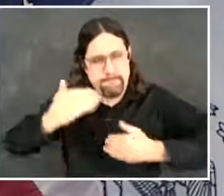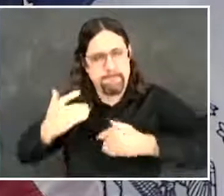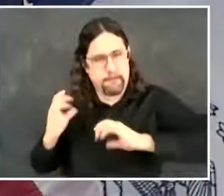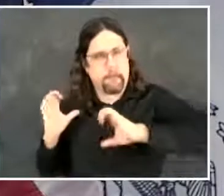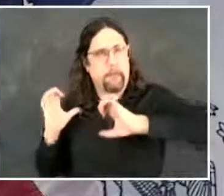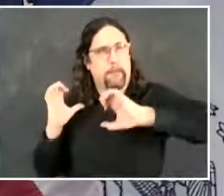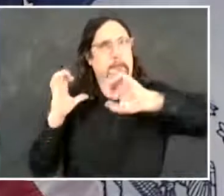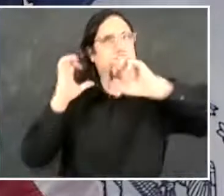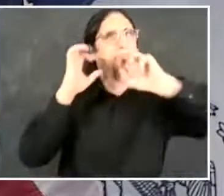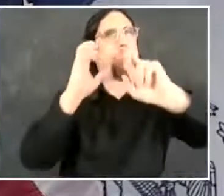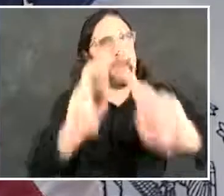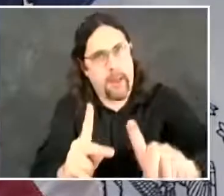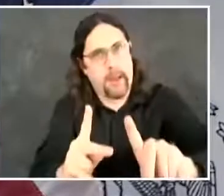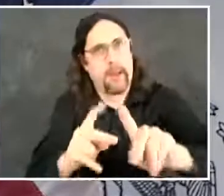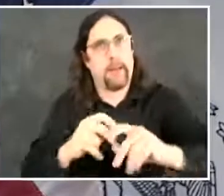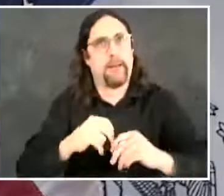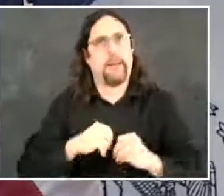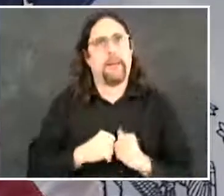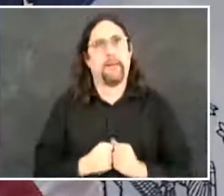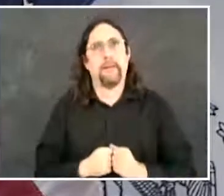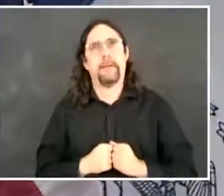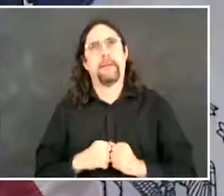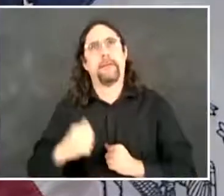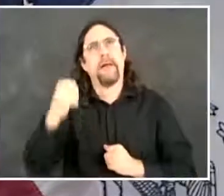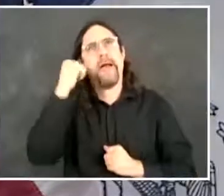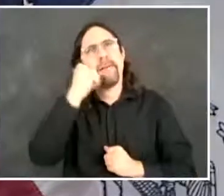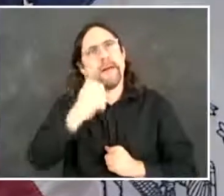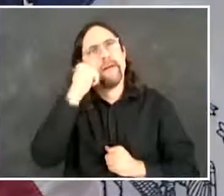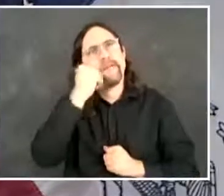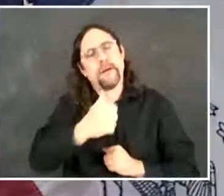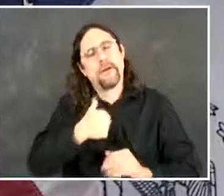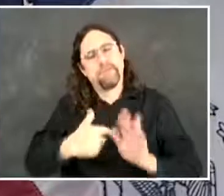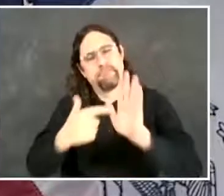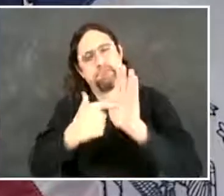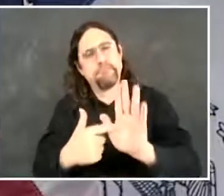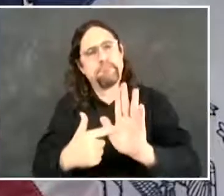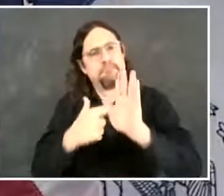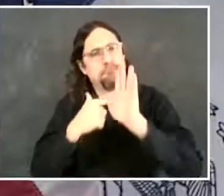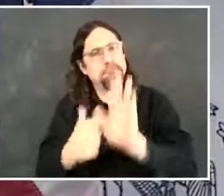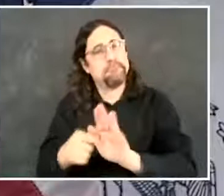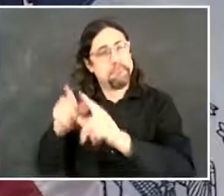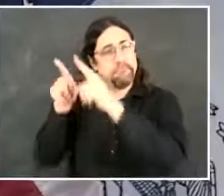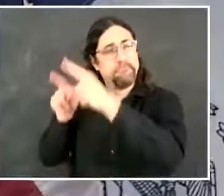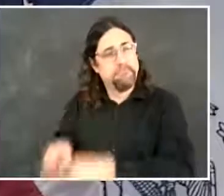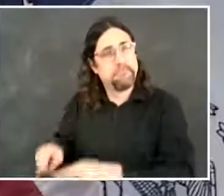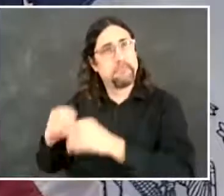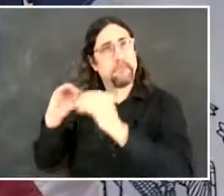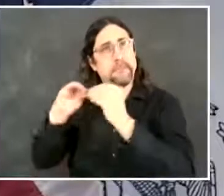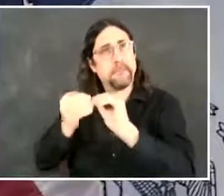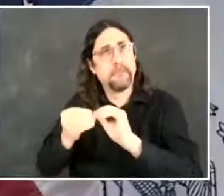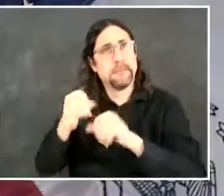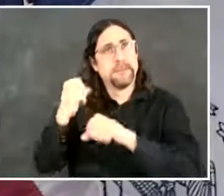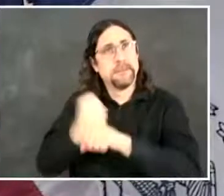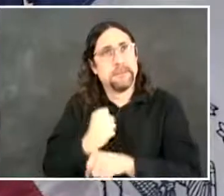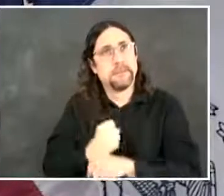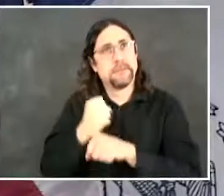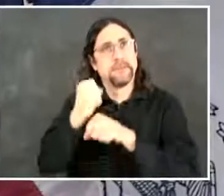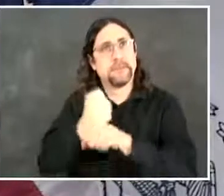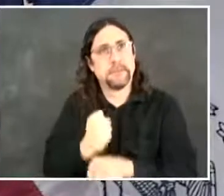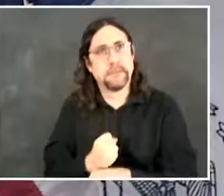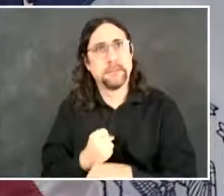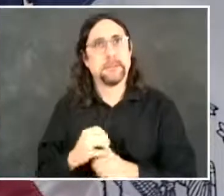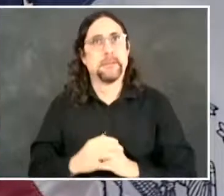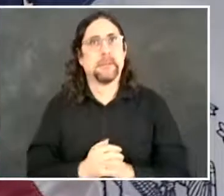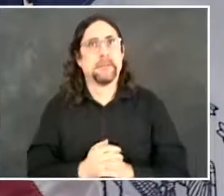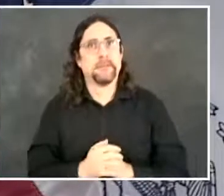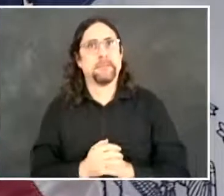I'm doing is to talk about the big picture of what the indicators show us over a more expansive period of time, put it all